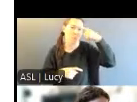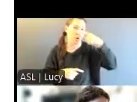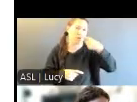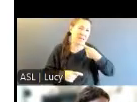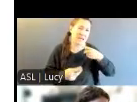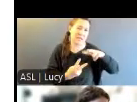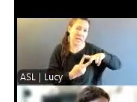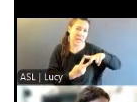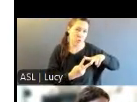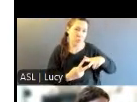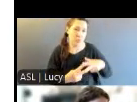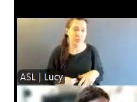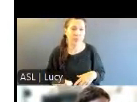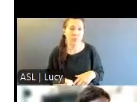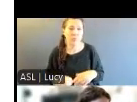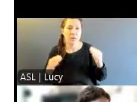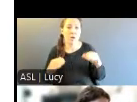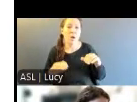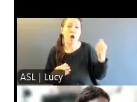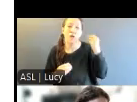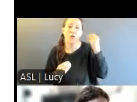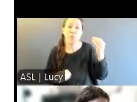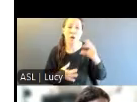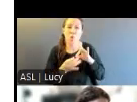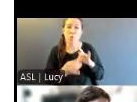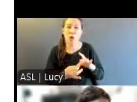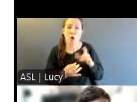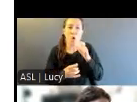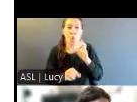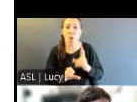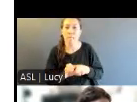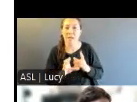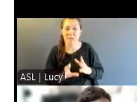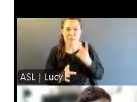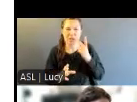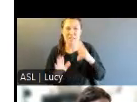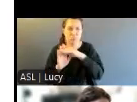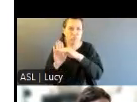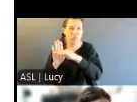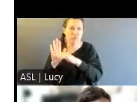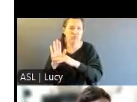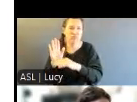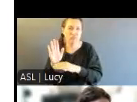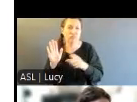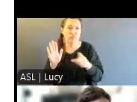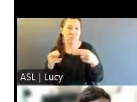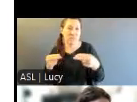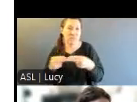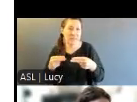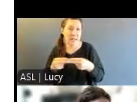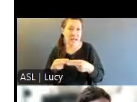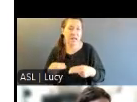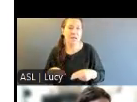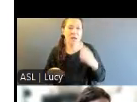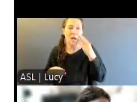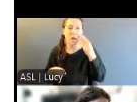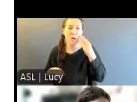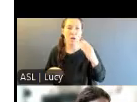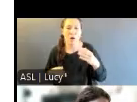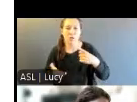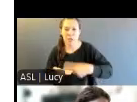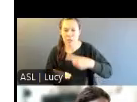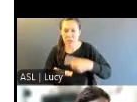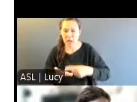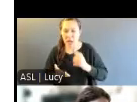Additional demographic information about the focus group participants is shown on the slide. And I know I went through our methods and